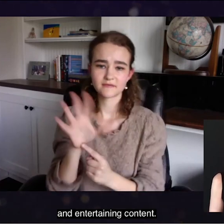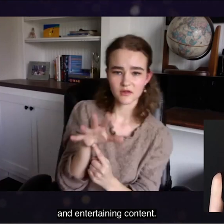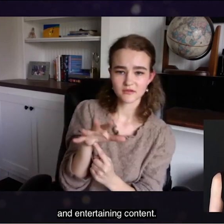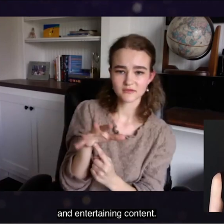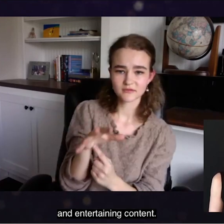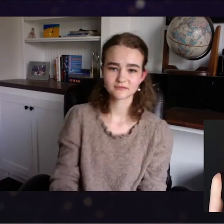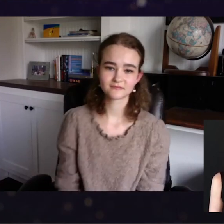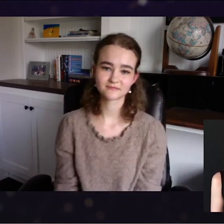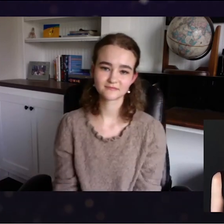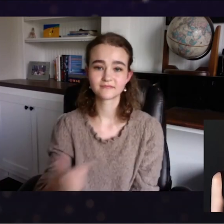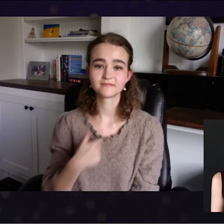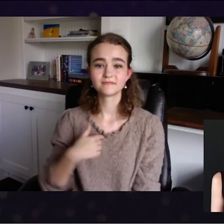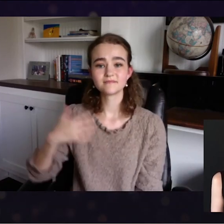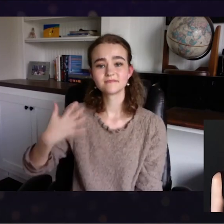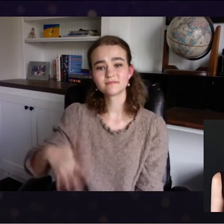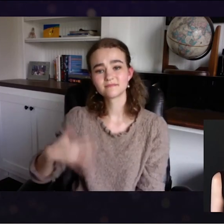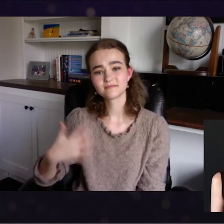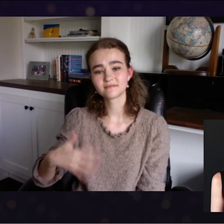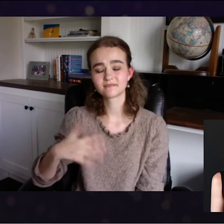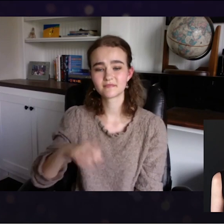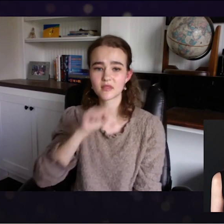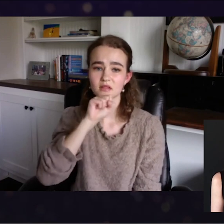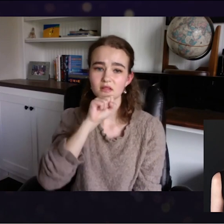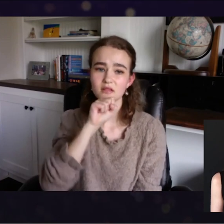entertaining content.